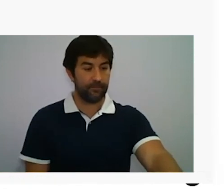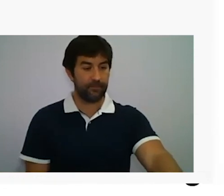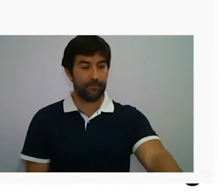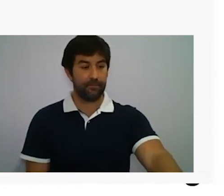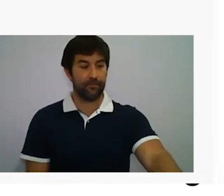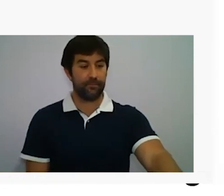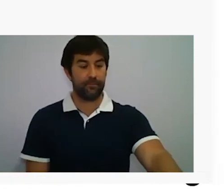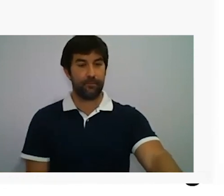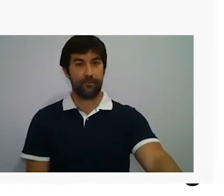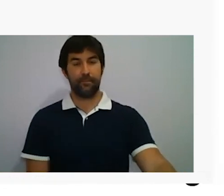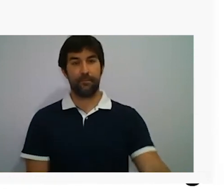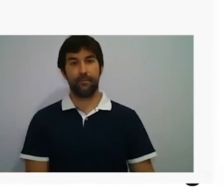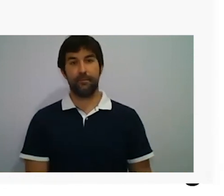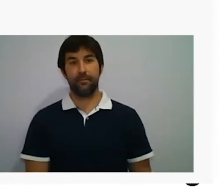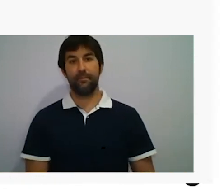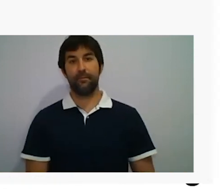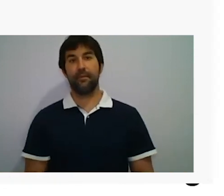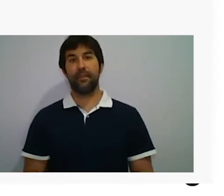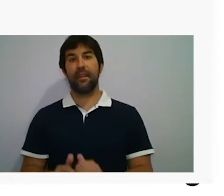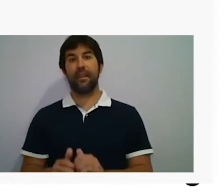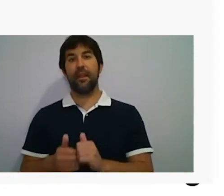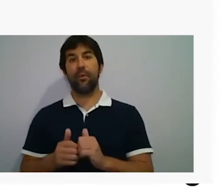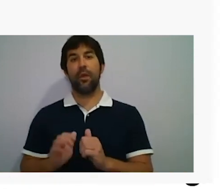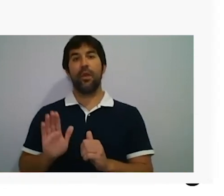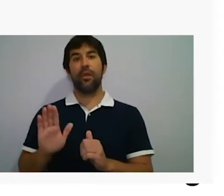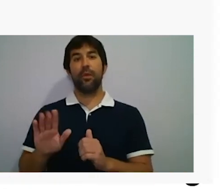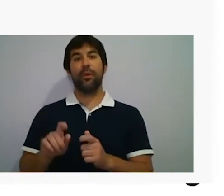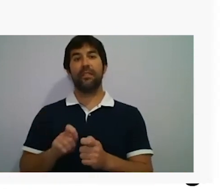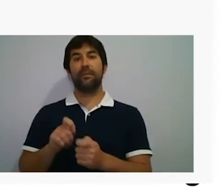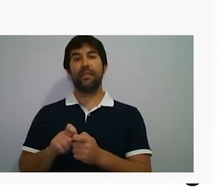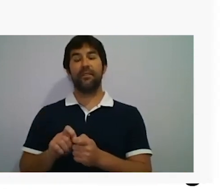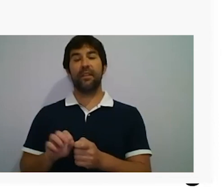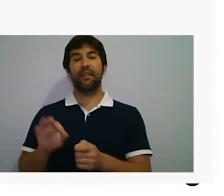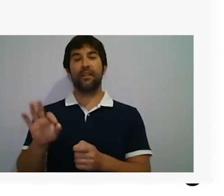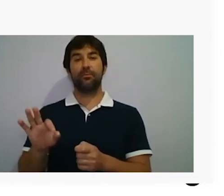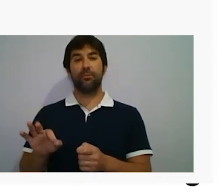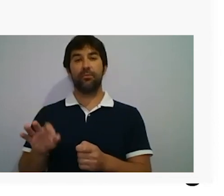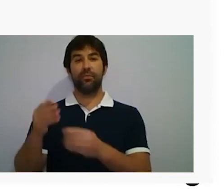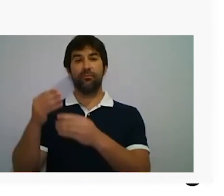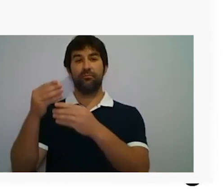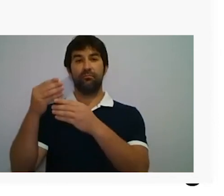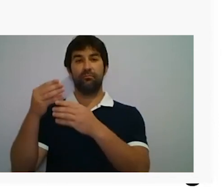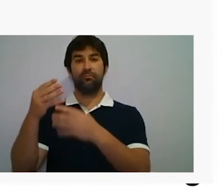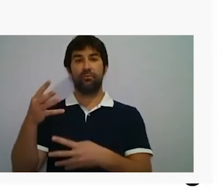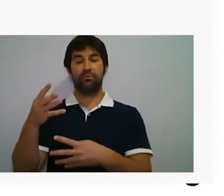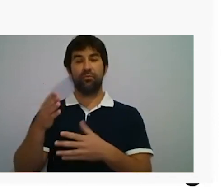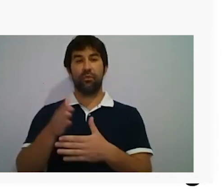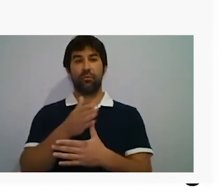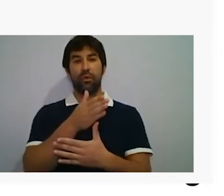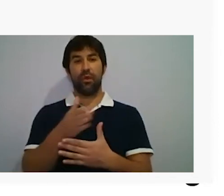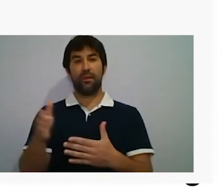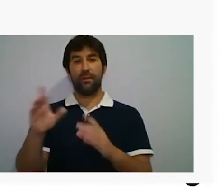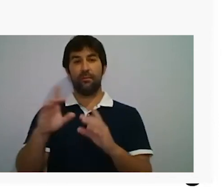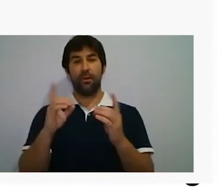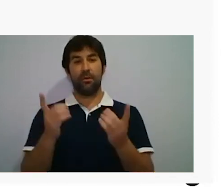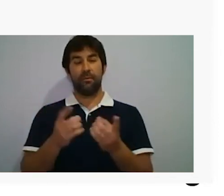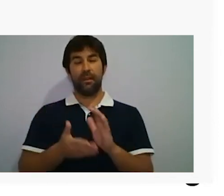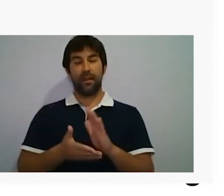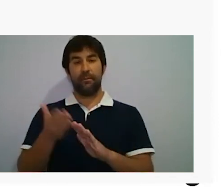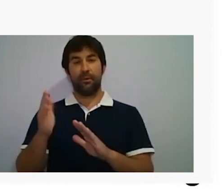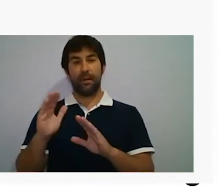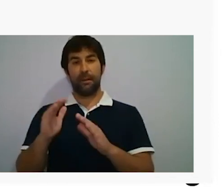from the public to the capital budget process. A question from Barbara. Given the intense budget constraints at the moment due to